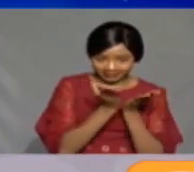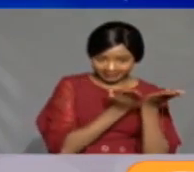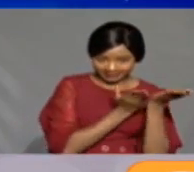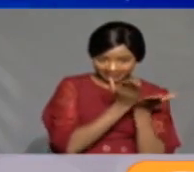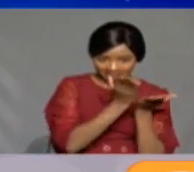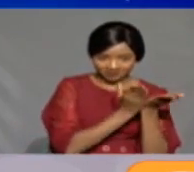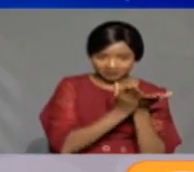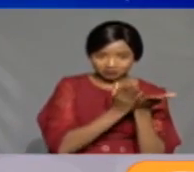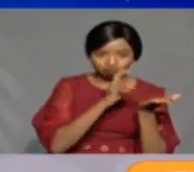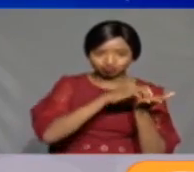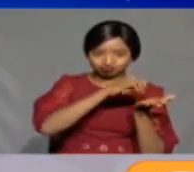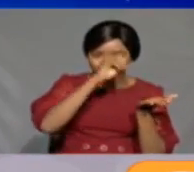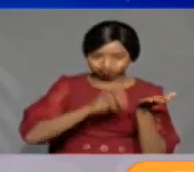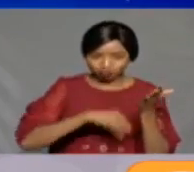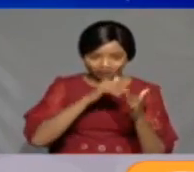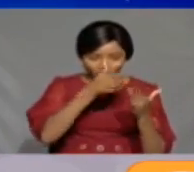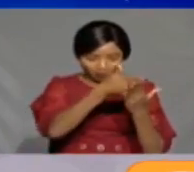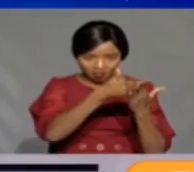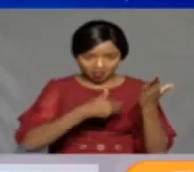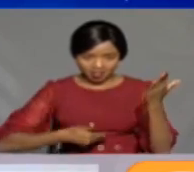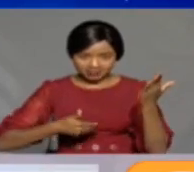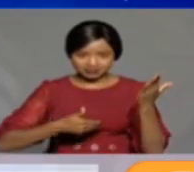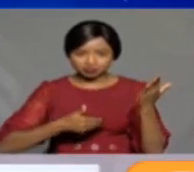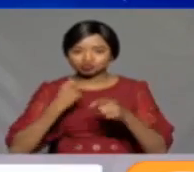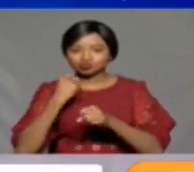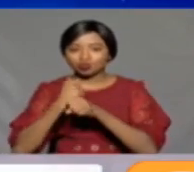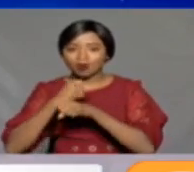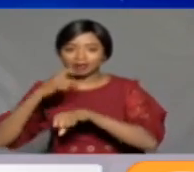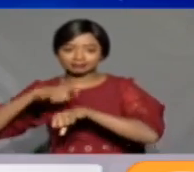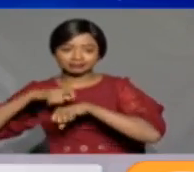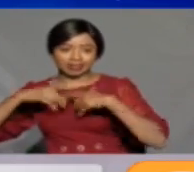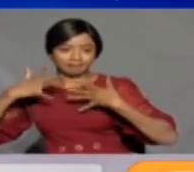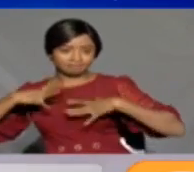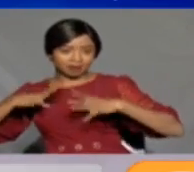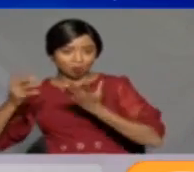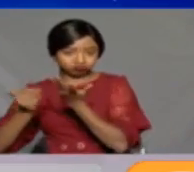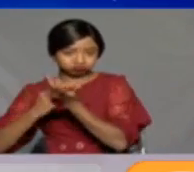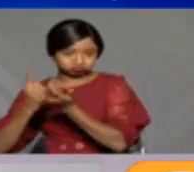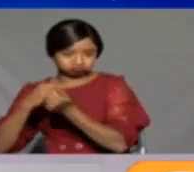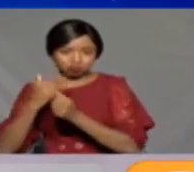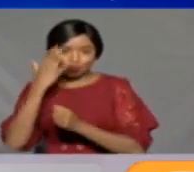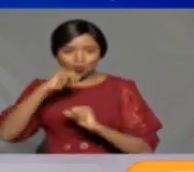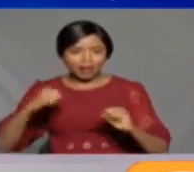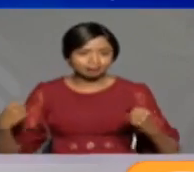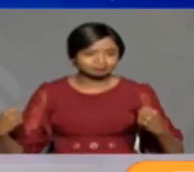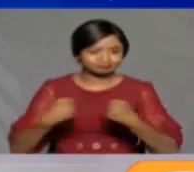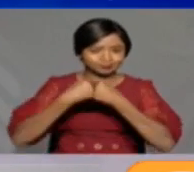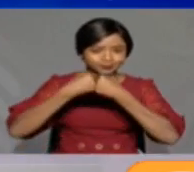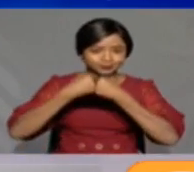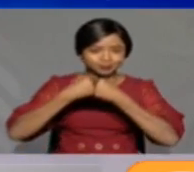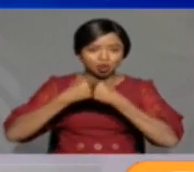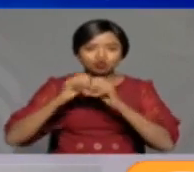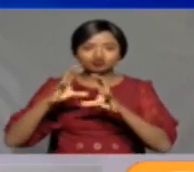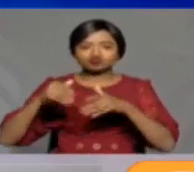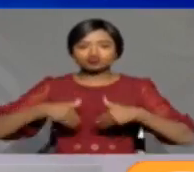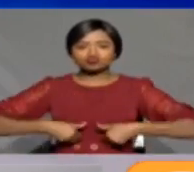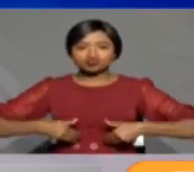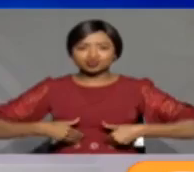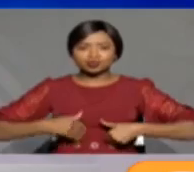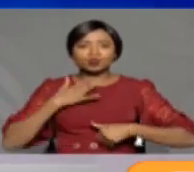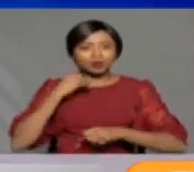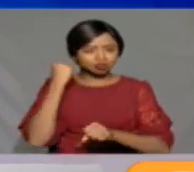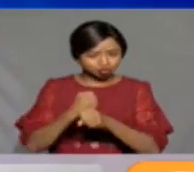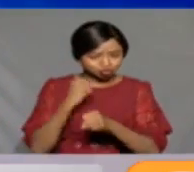pending hearing of a case filed today. The orders came hours after police clashed with a group of youth in Kangemi over the census